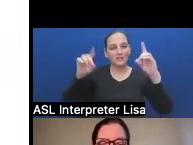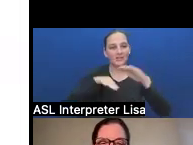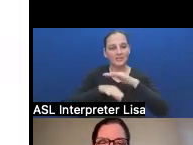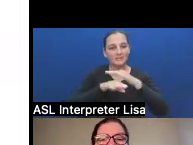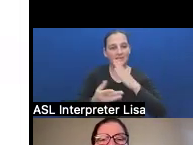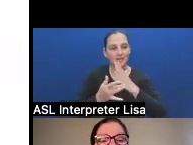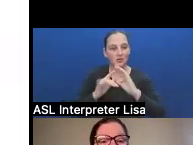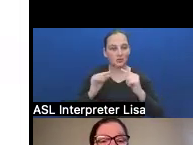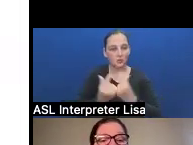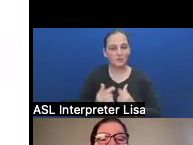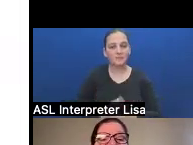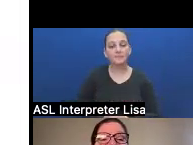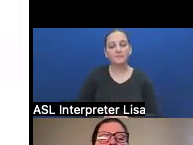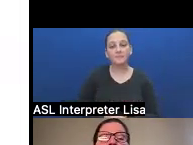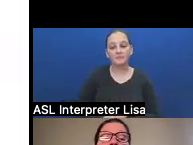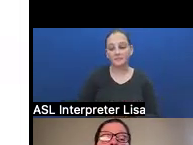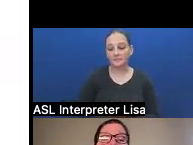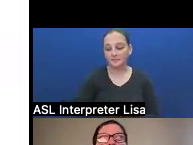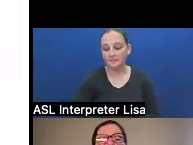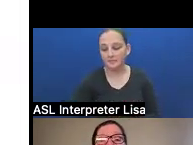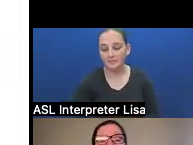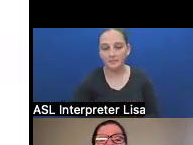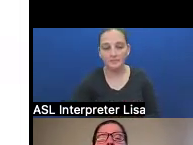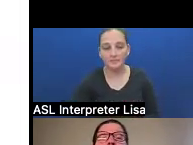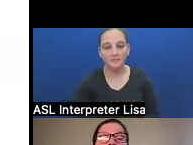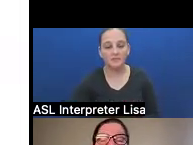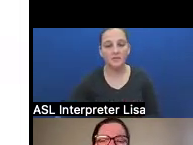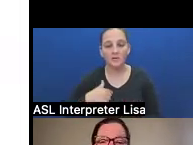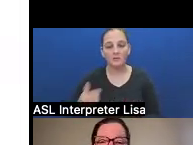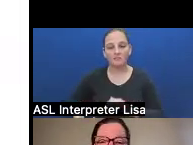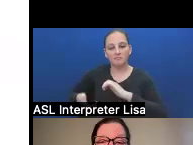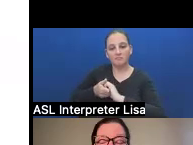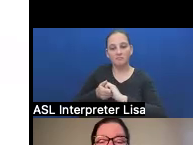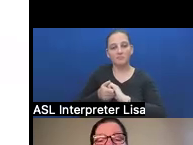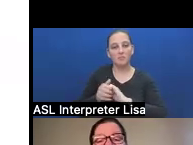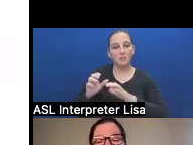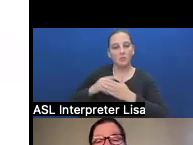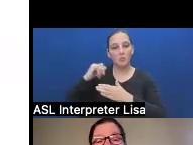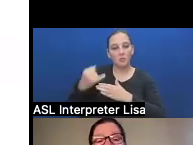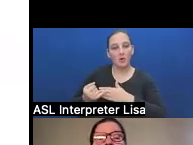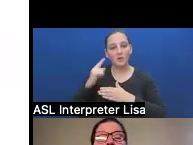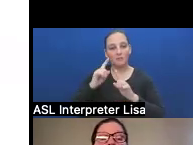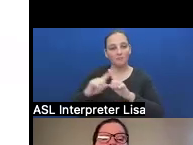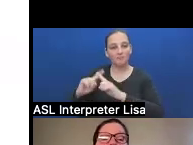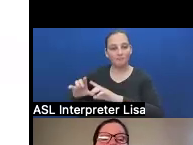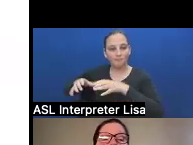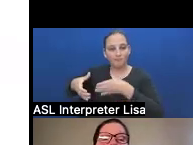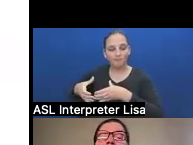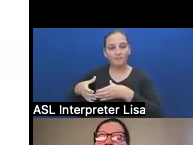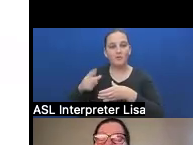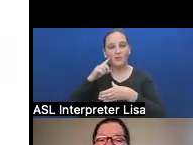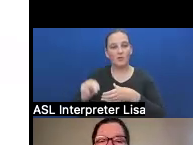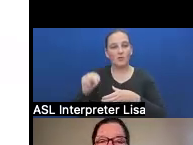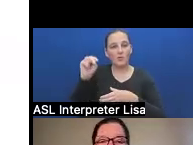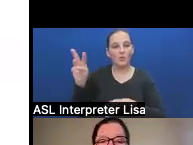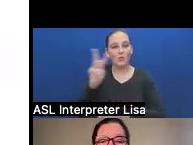Group. Northwest HEAT is a joint project of the Orbis Cascade Alliance and NWAC, the Northwest Academic